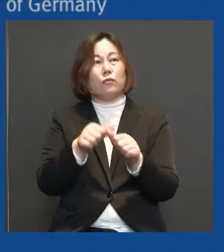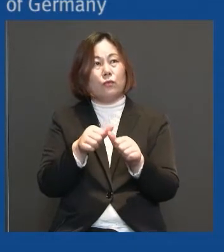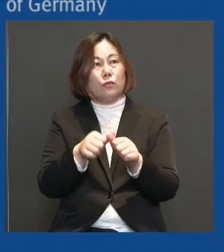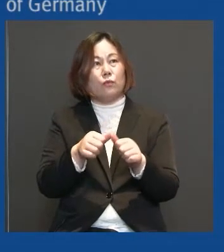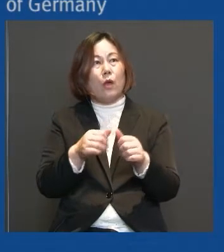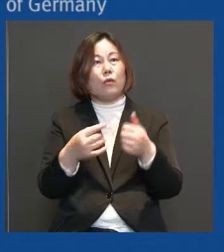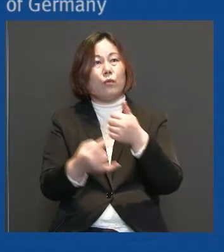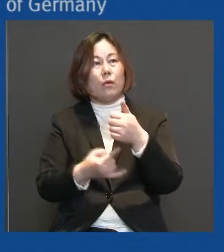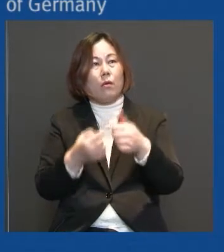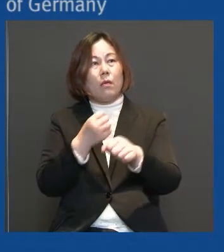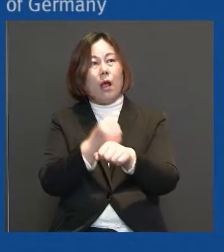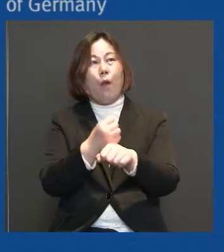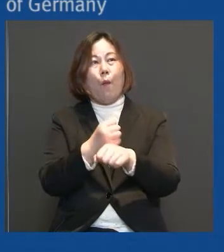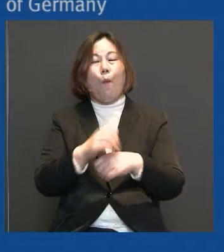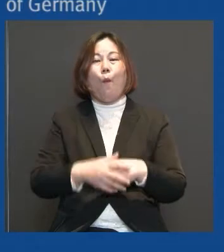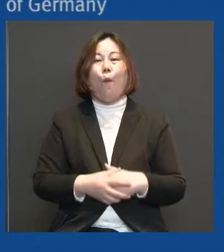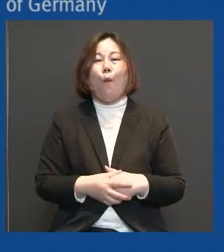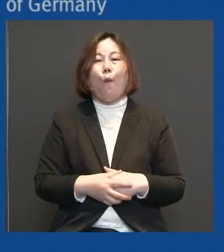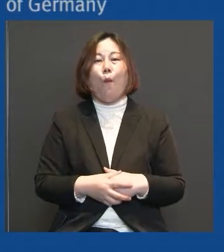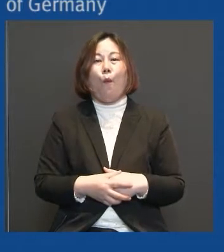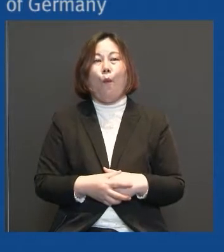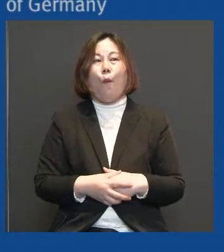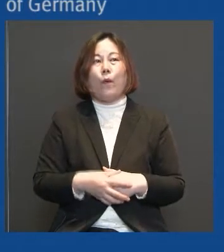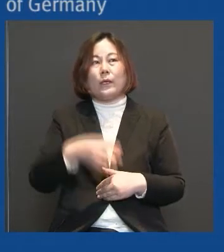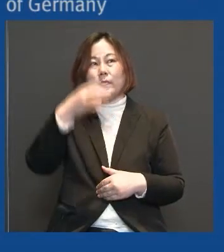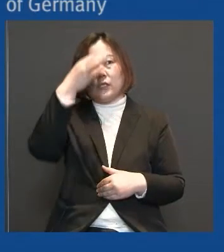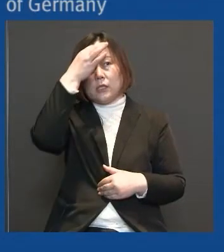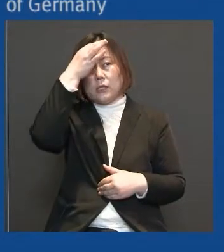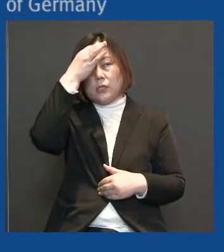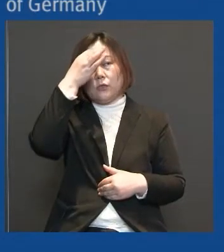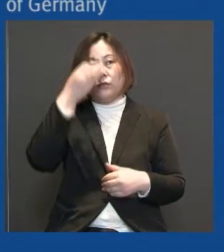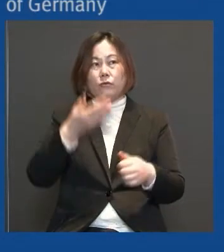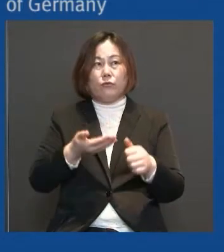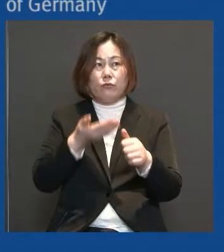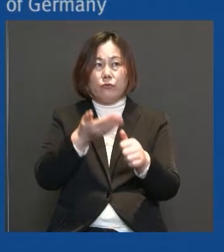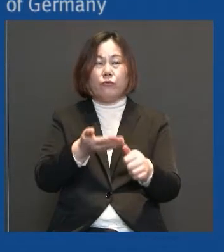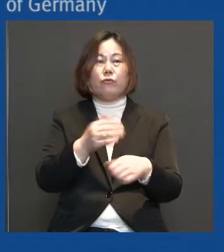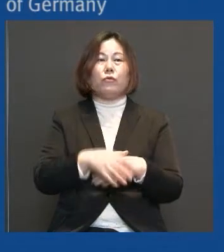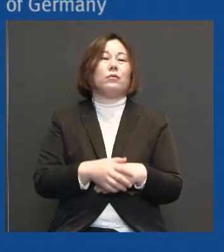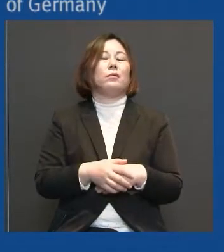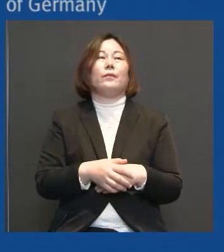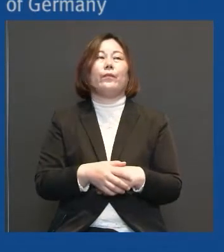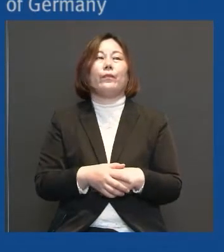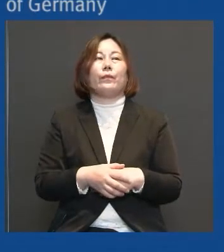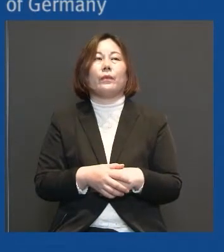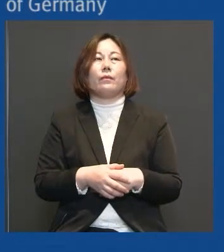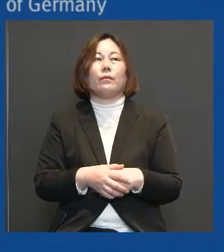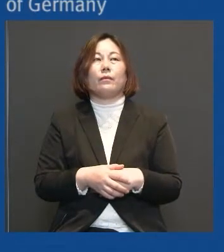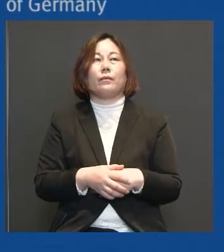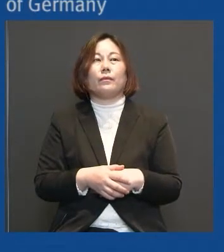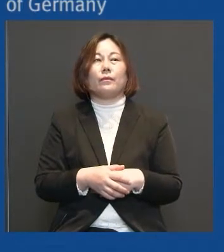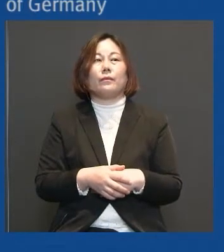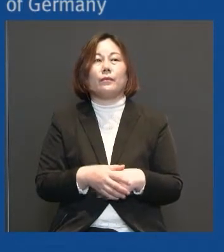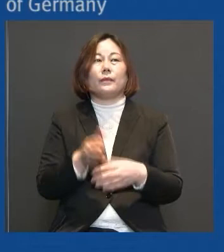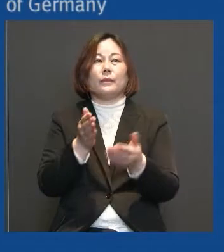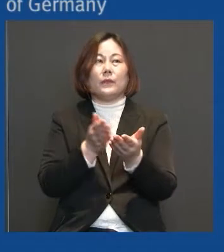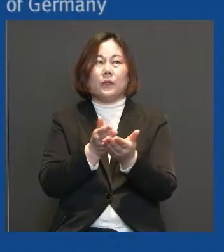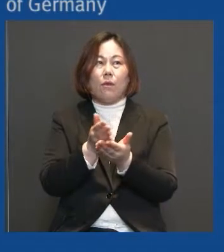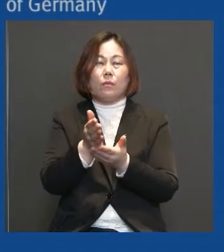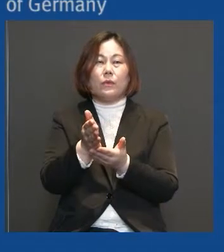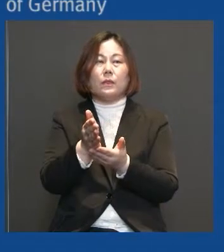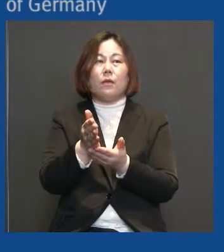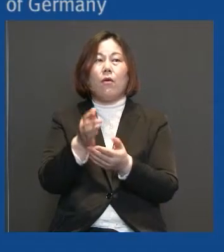federal government, but first and foremost, it pools the technical expertise held by policymakers, practitioners,